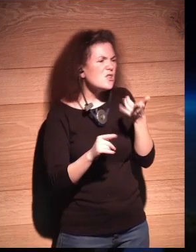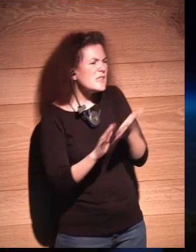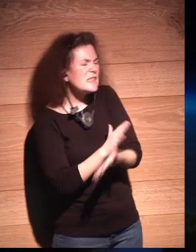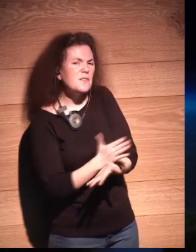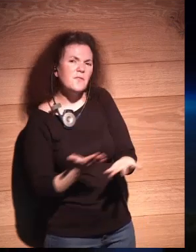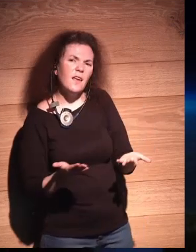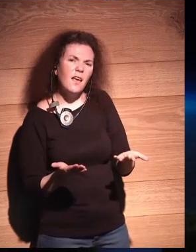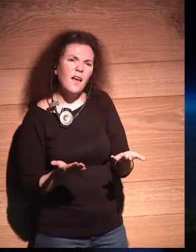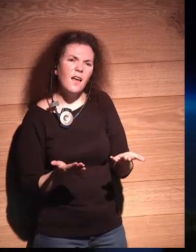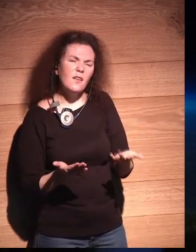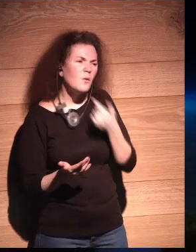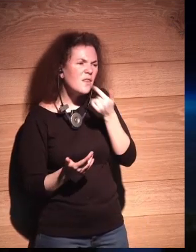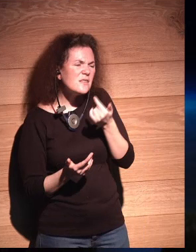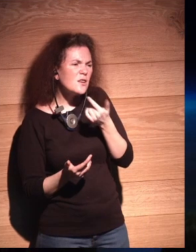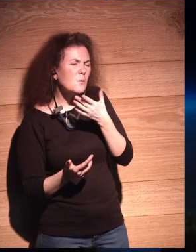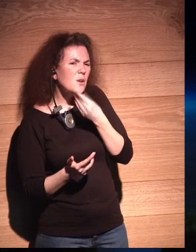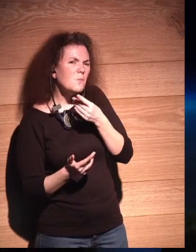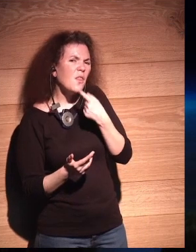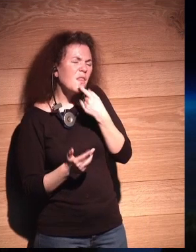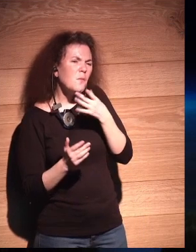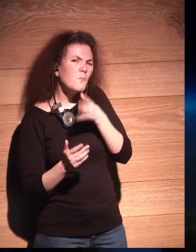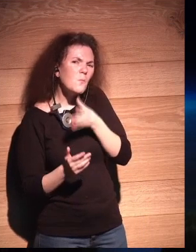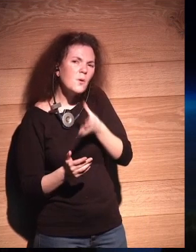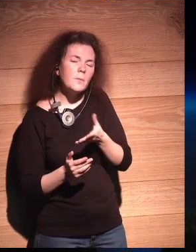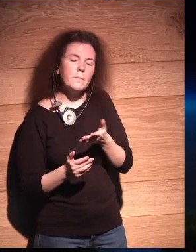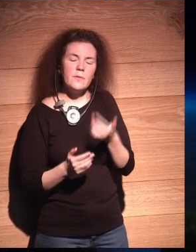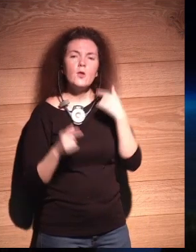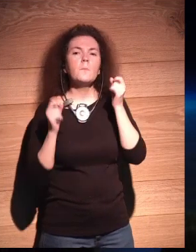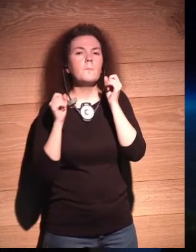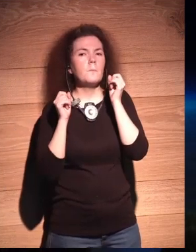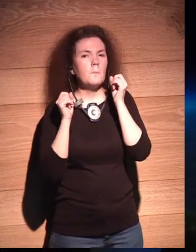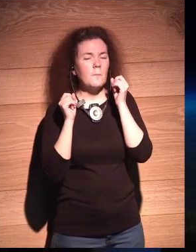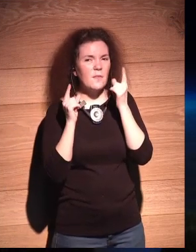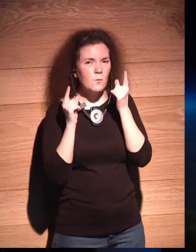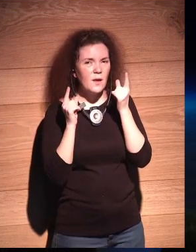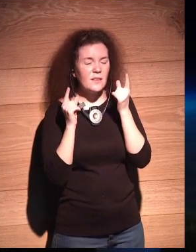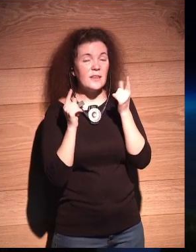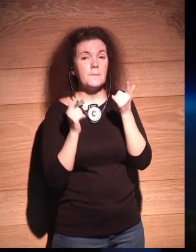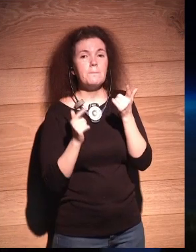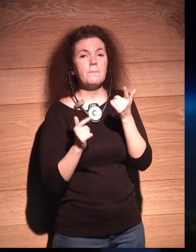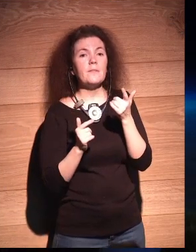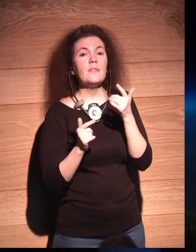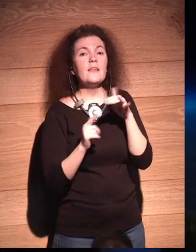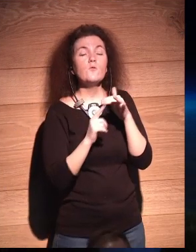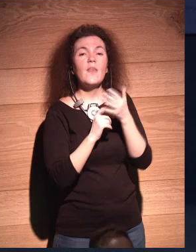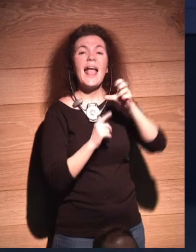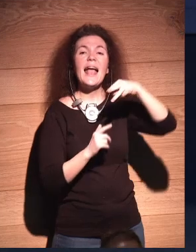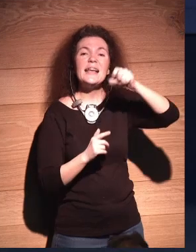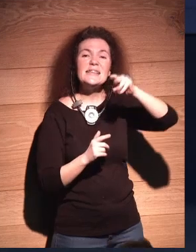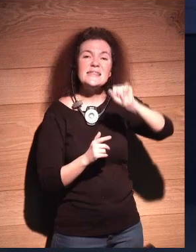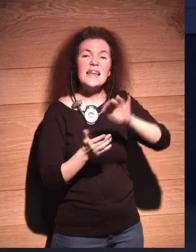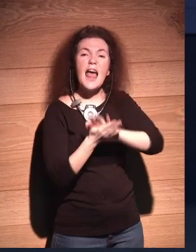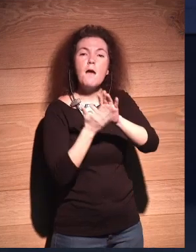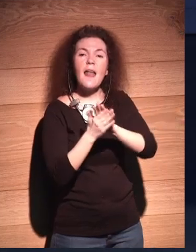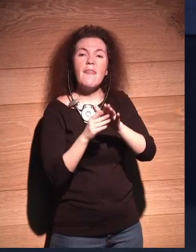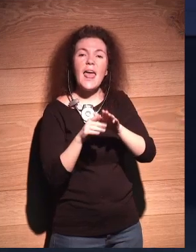that? And I realized, that for Einstein, perhaps that had something to do with symmetry, for example, which he considers beautiful. Now,